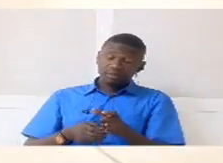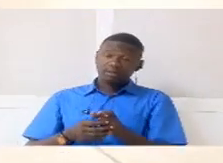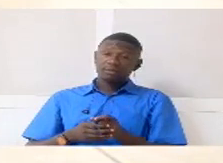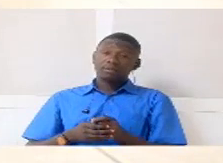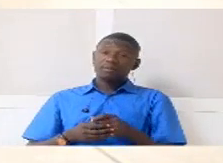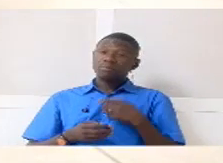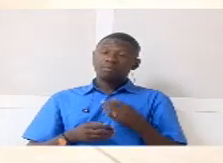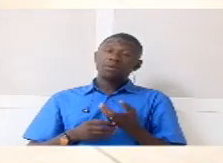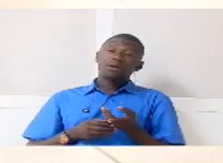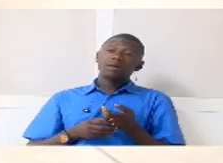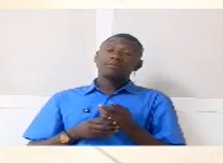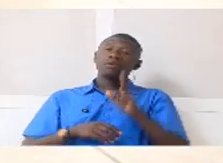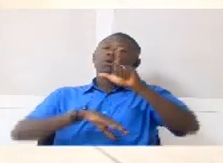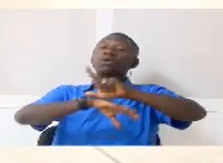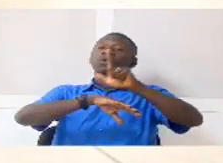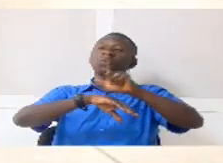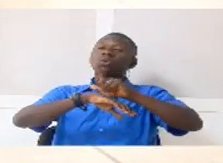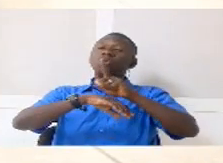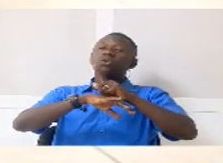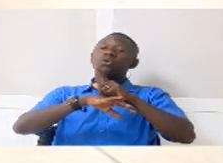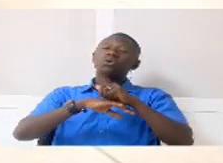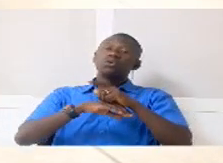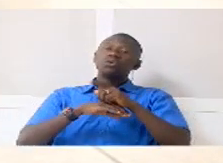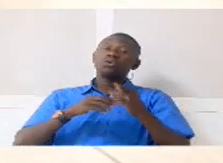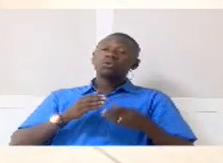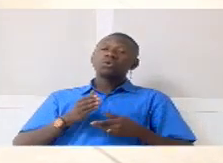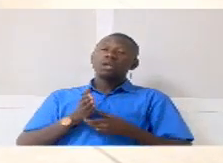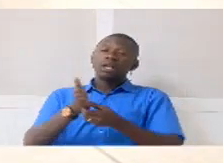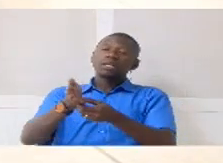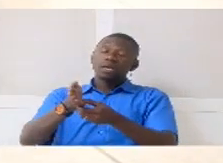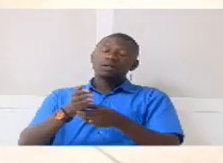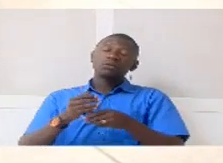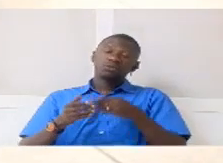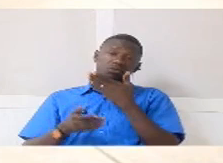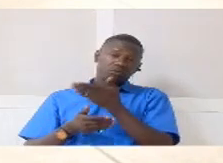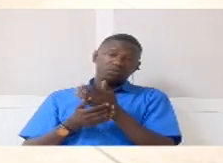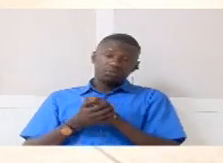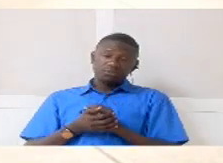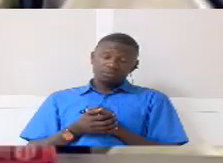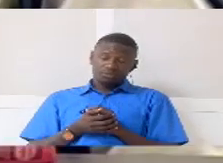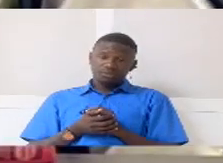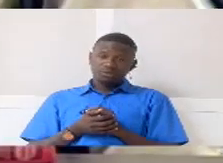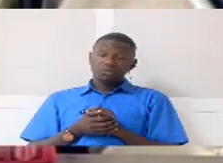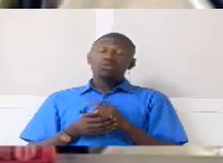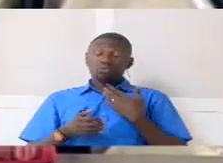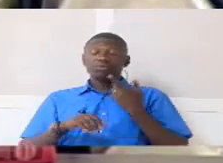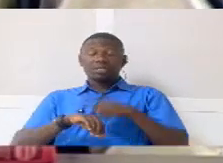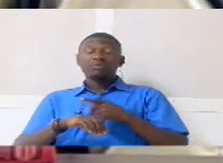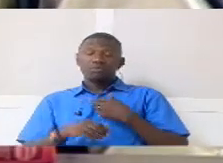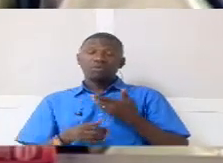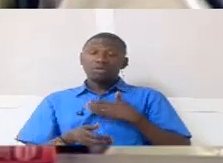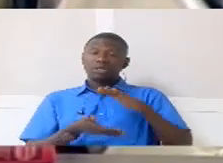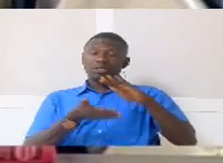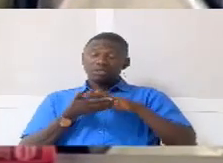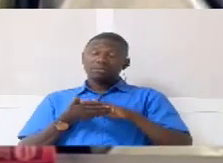district tribunal. We received prisoners even from the district tribunal. Nga prisoner dole for Nasrowa dole kanana ne